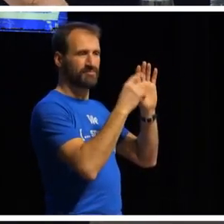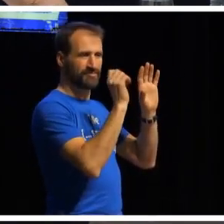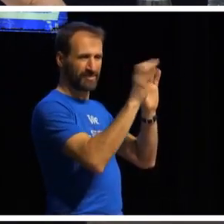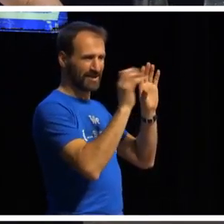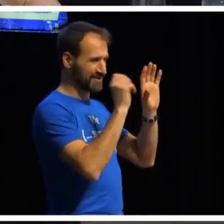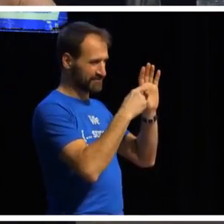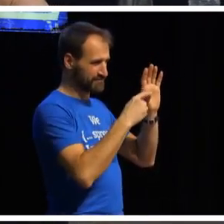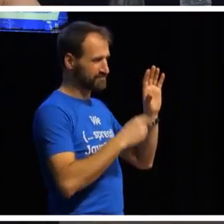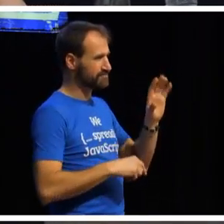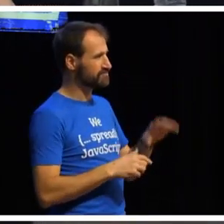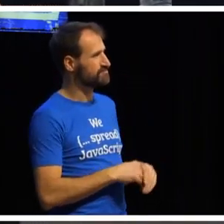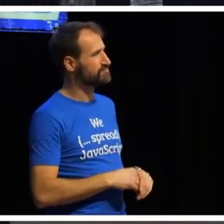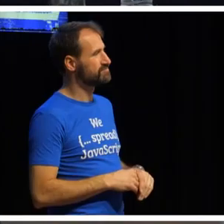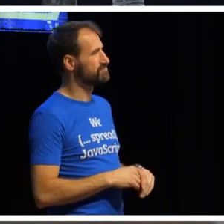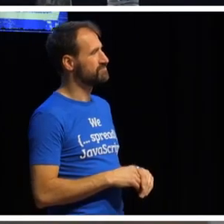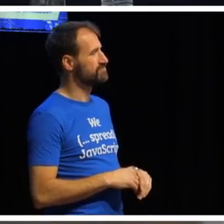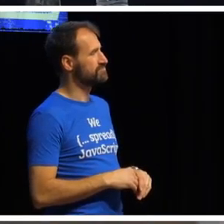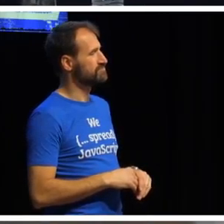this in,